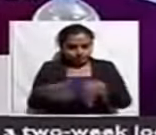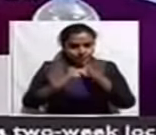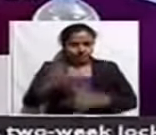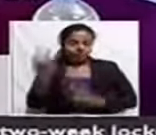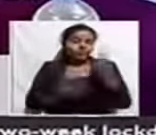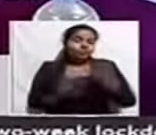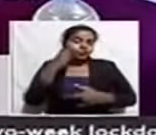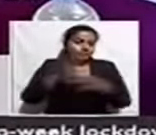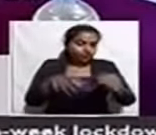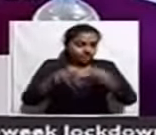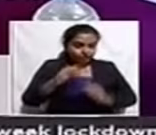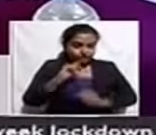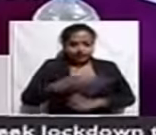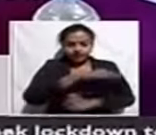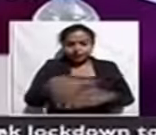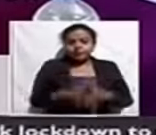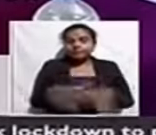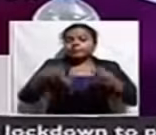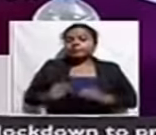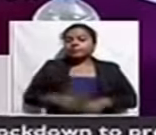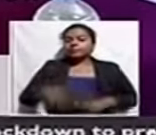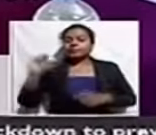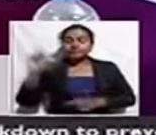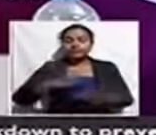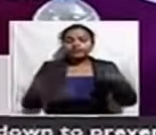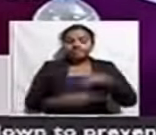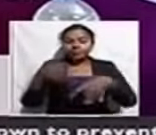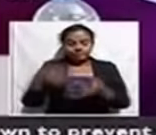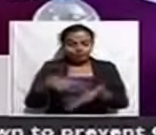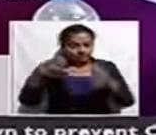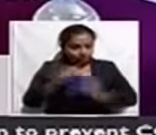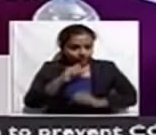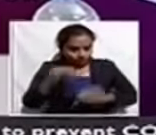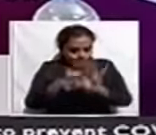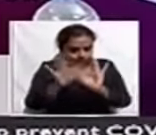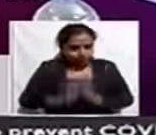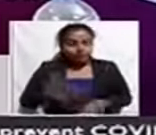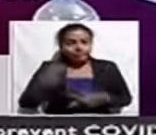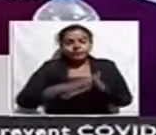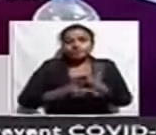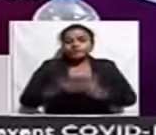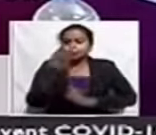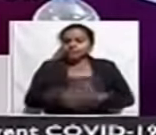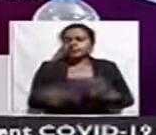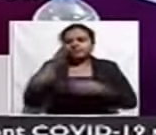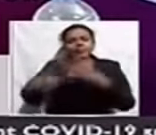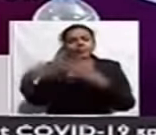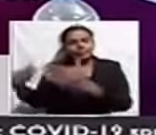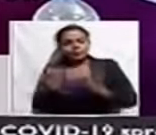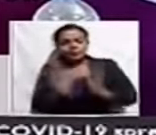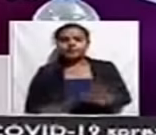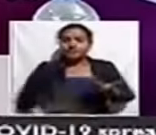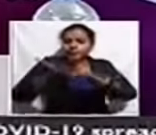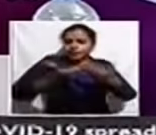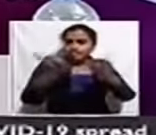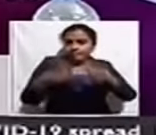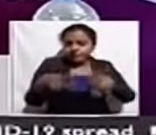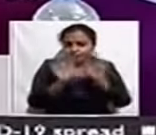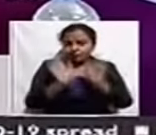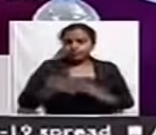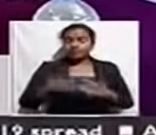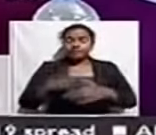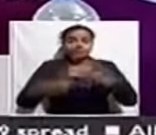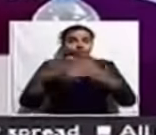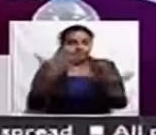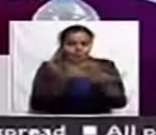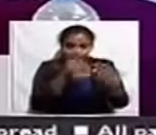of the Colombo Port City. So to provide these services, a separate company needs to be established under the Companies Act. This is the business card of